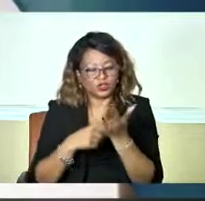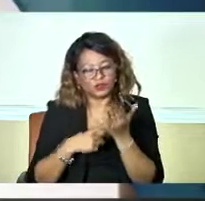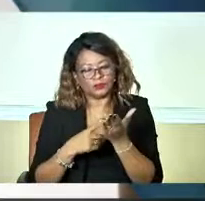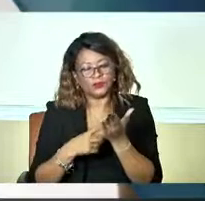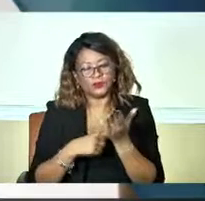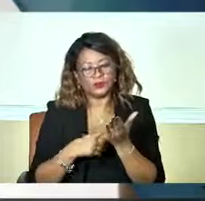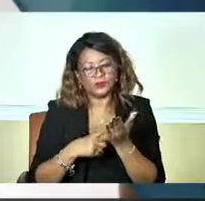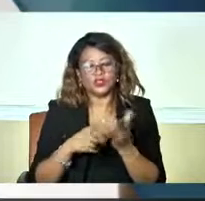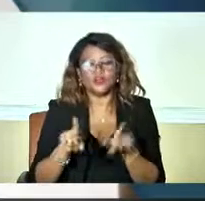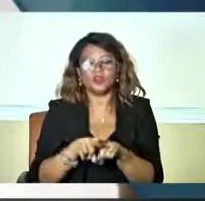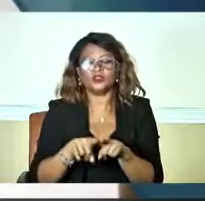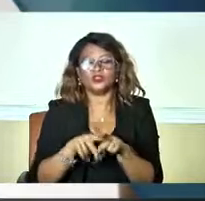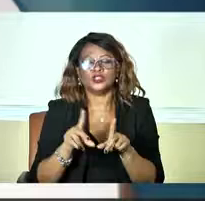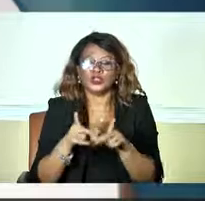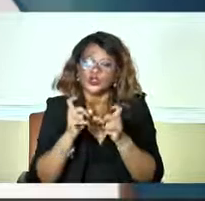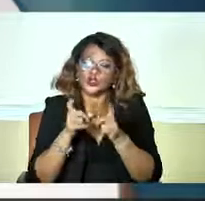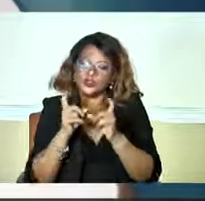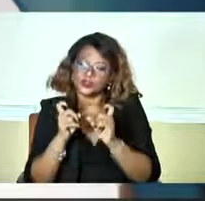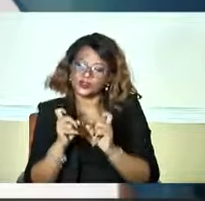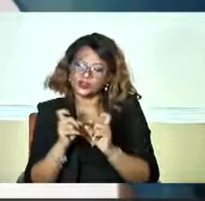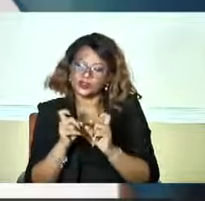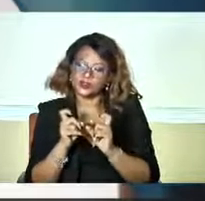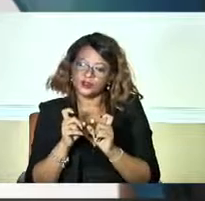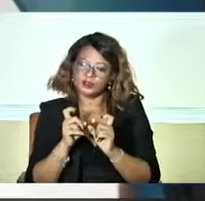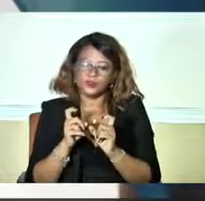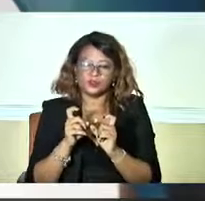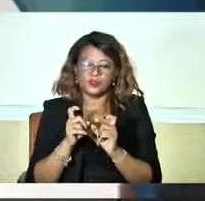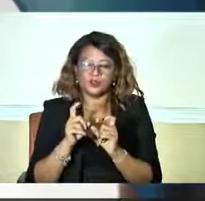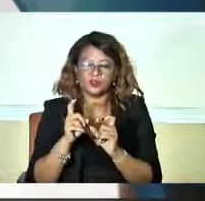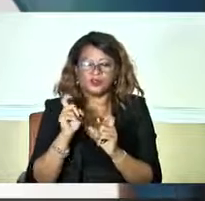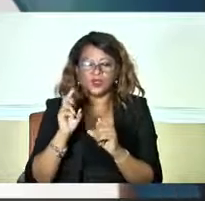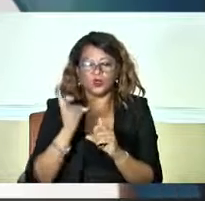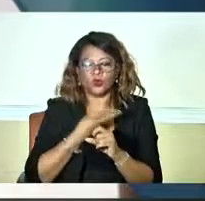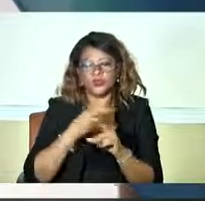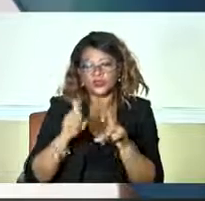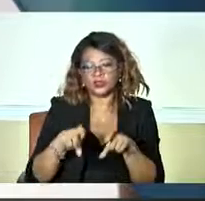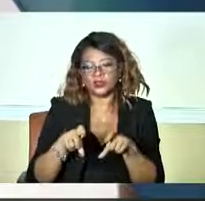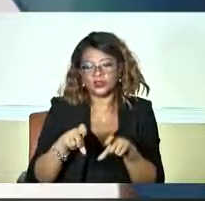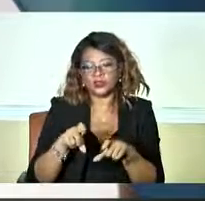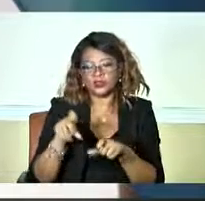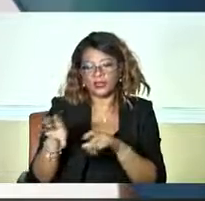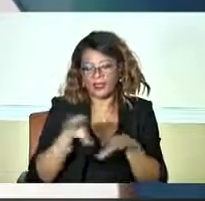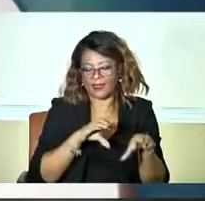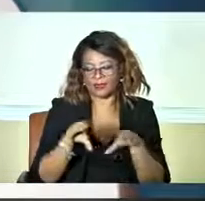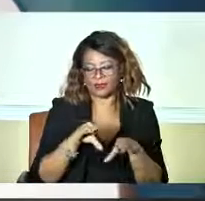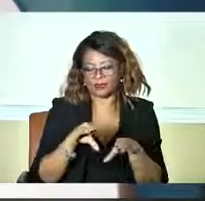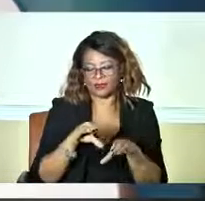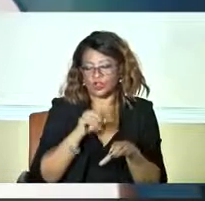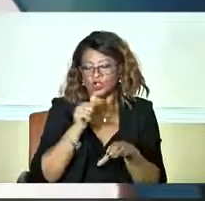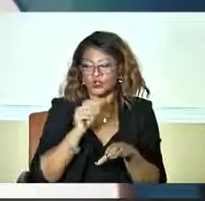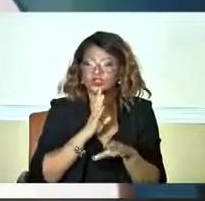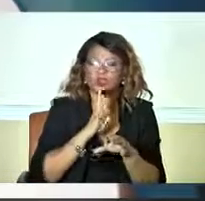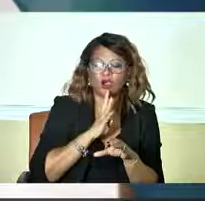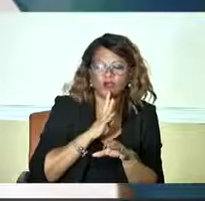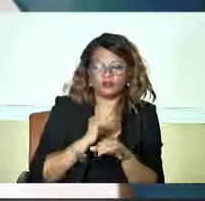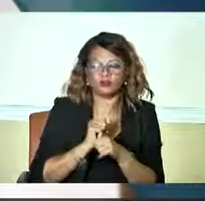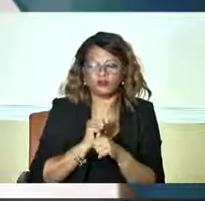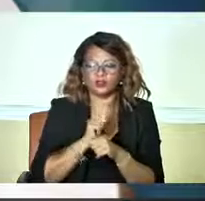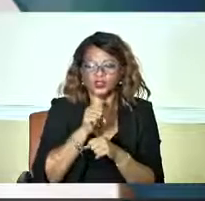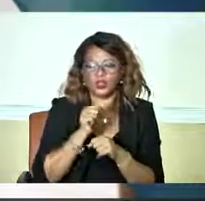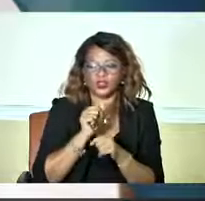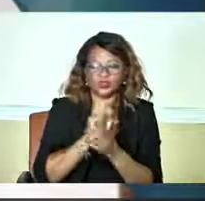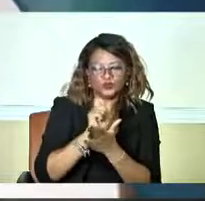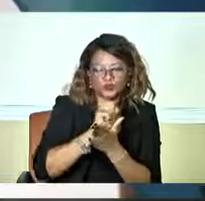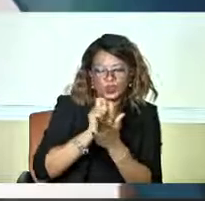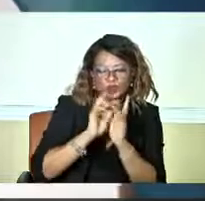and they also see the urgency upon which we need to act. Not just talk, not just